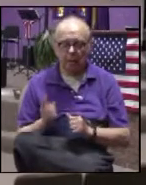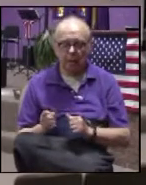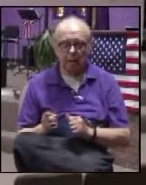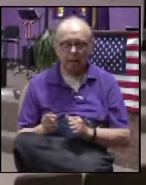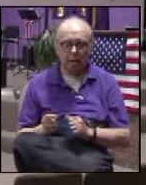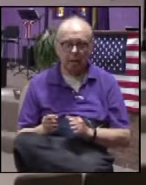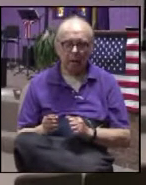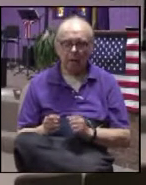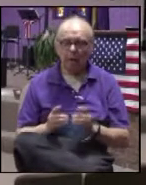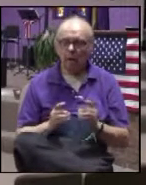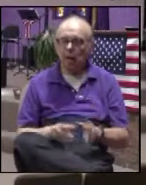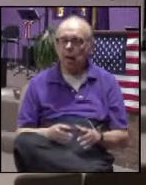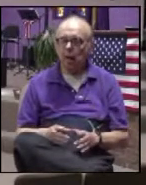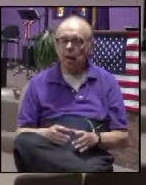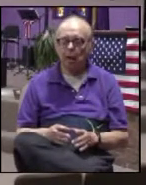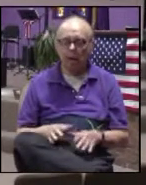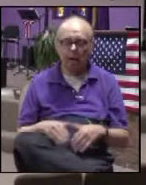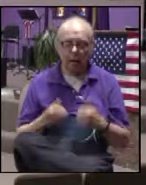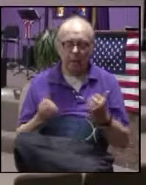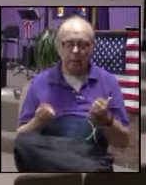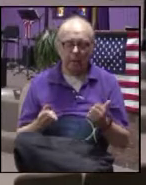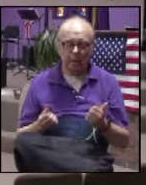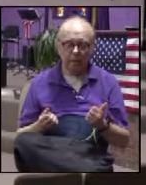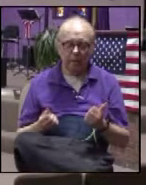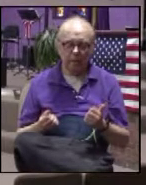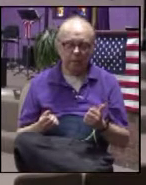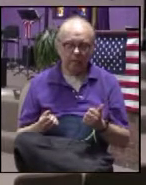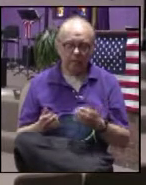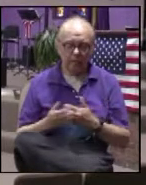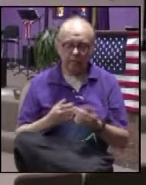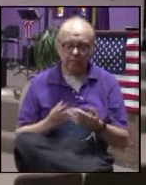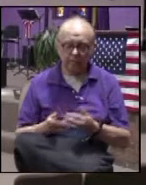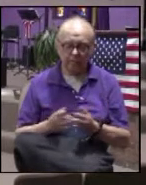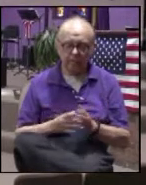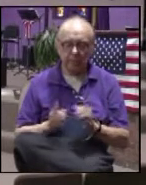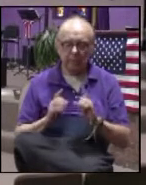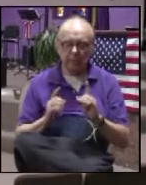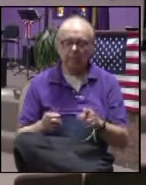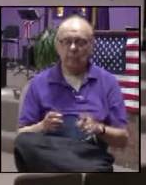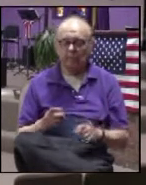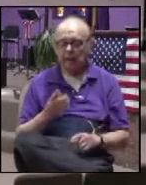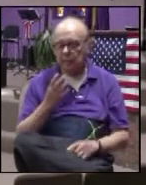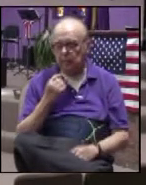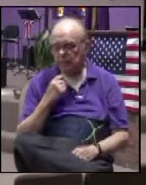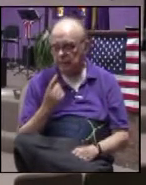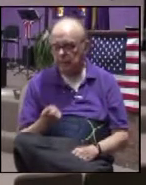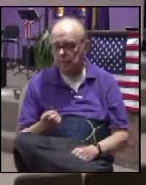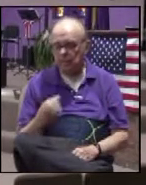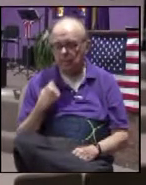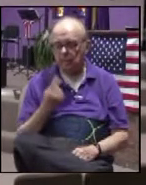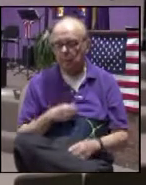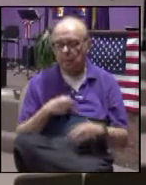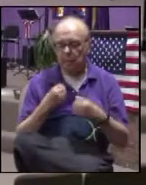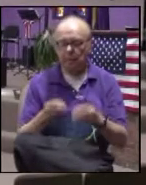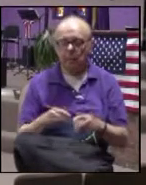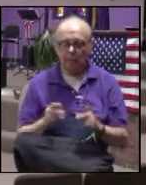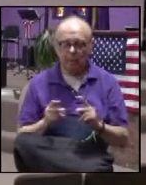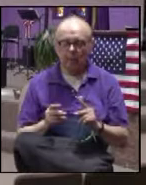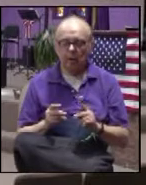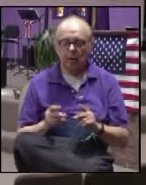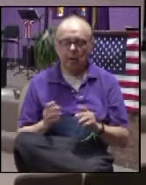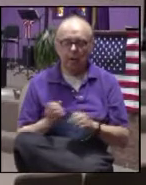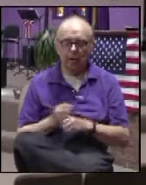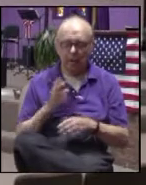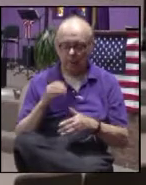his disciples' lives, ladies and gentlemen, wherever he went. And that's why I say to you, we give you opportunities to